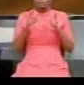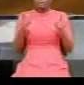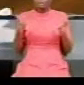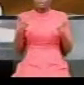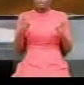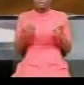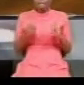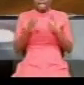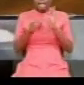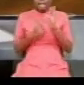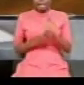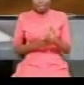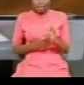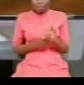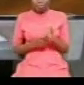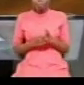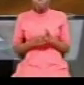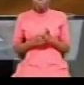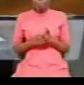example,